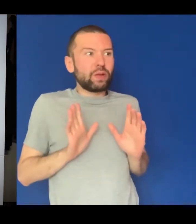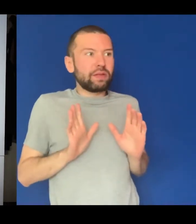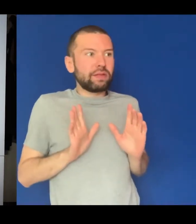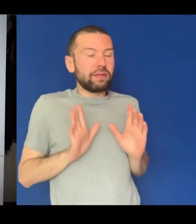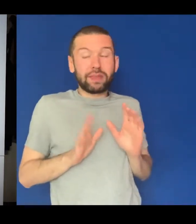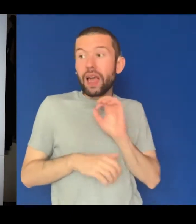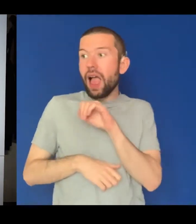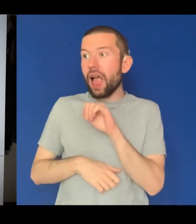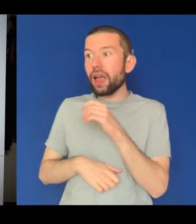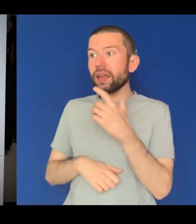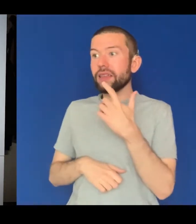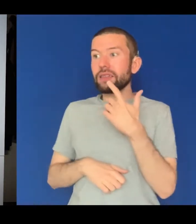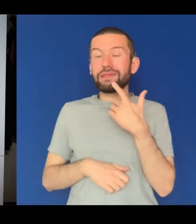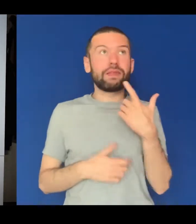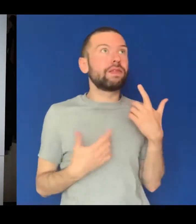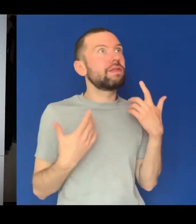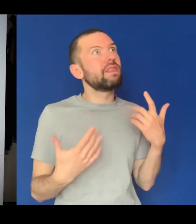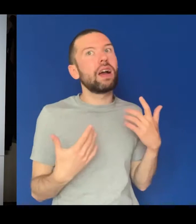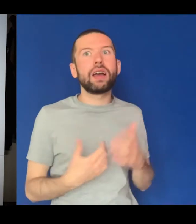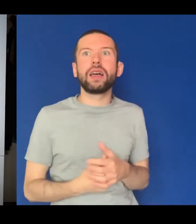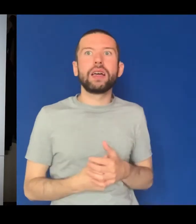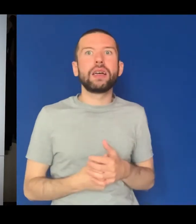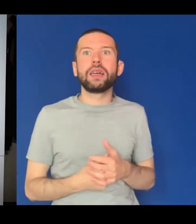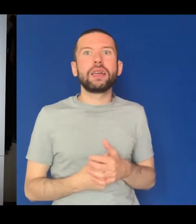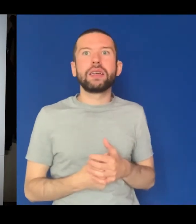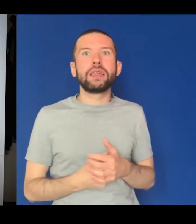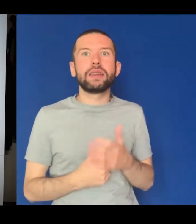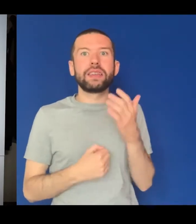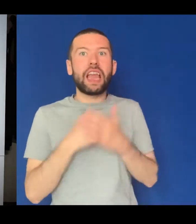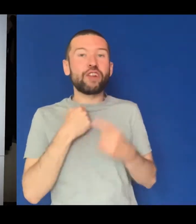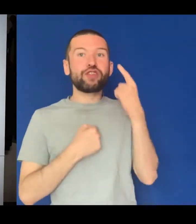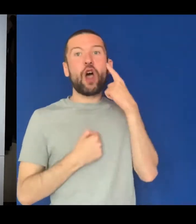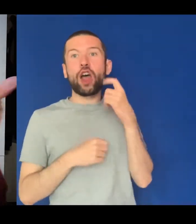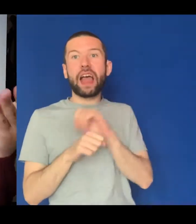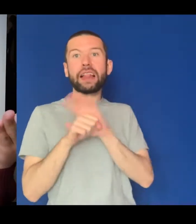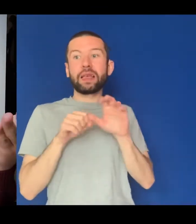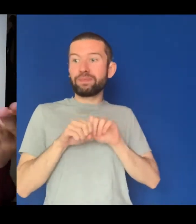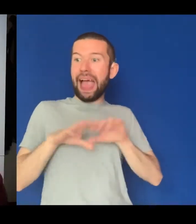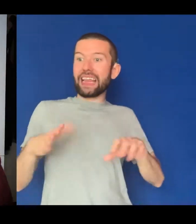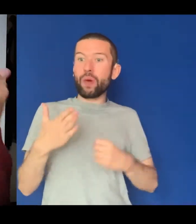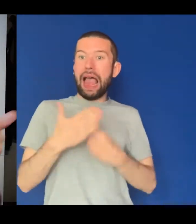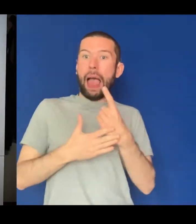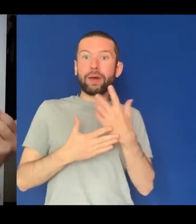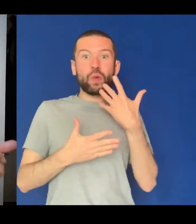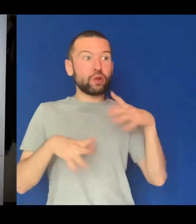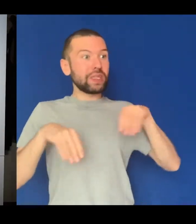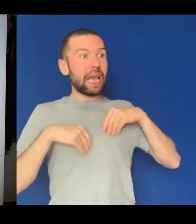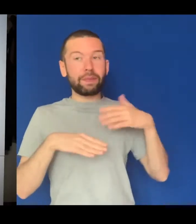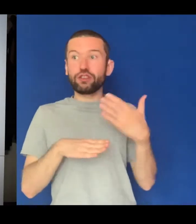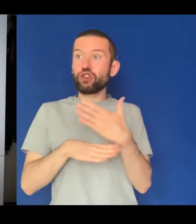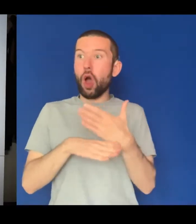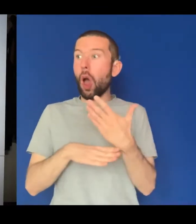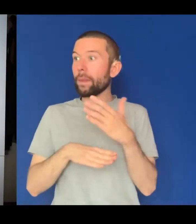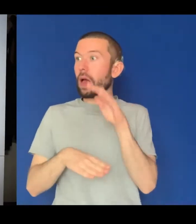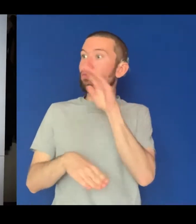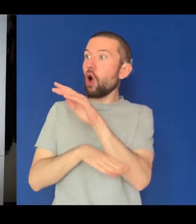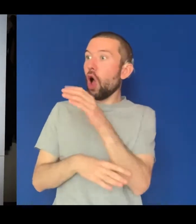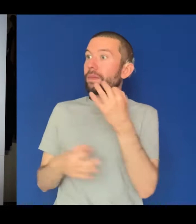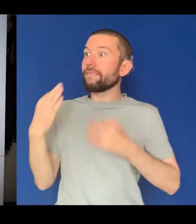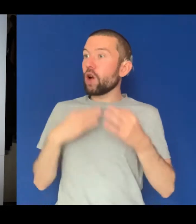yeah. And fuck me, we didn't think this pandemic was going to happen when you took the job abroad performing,